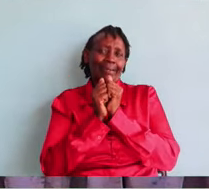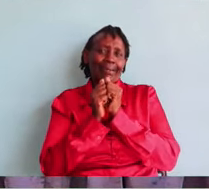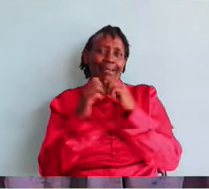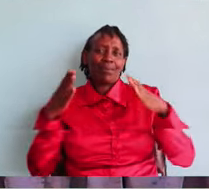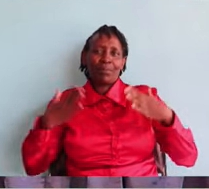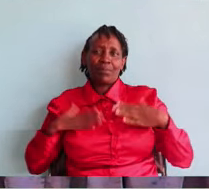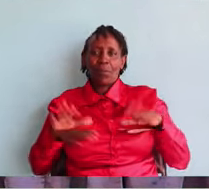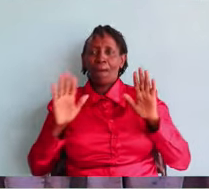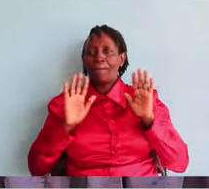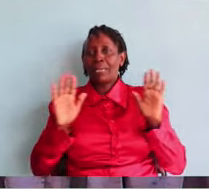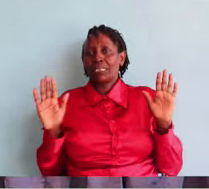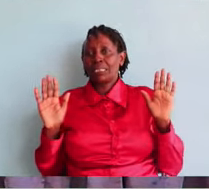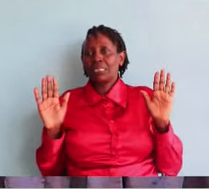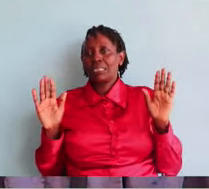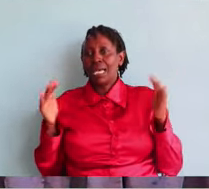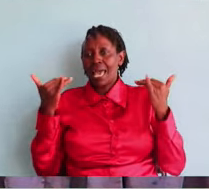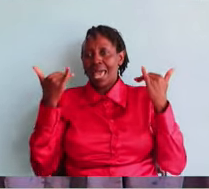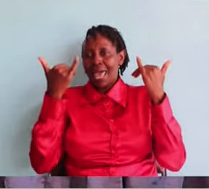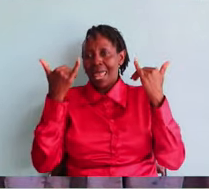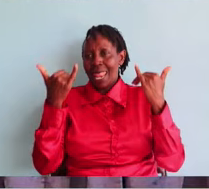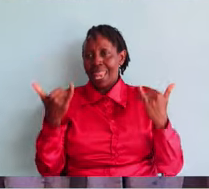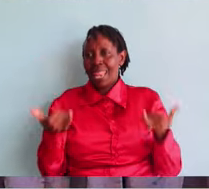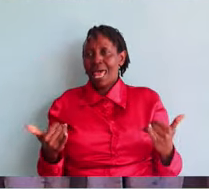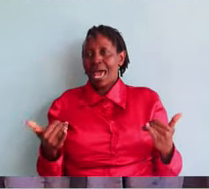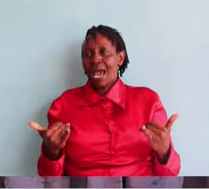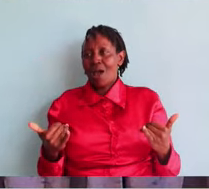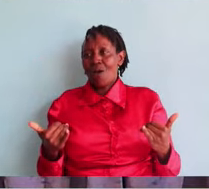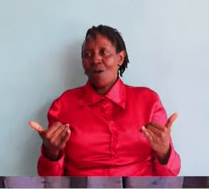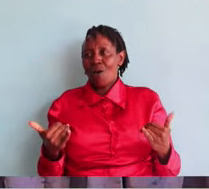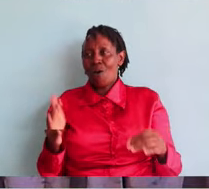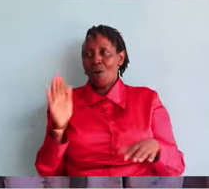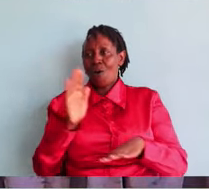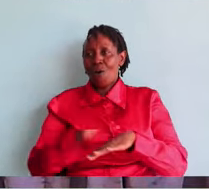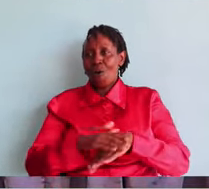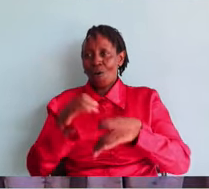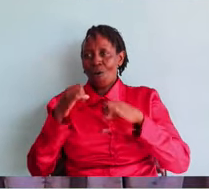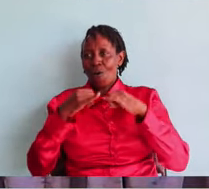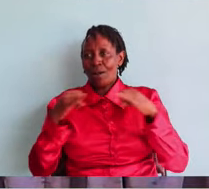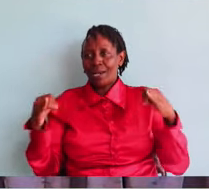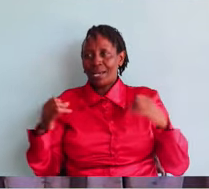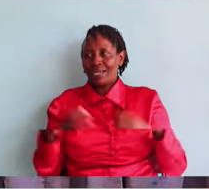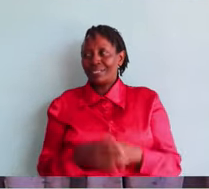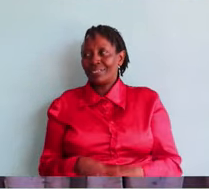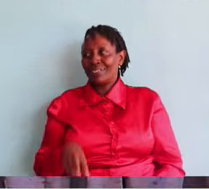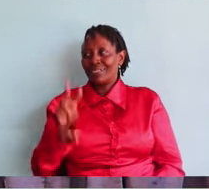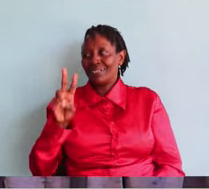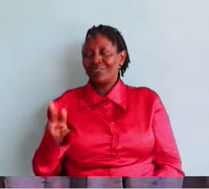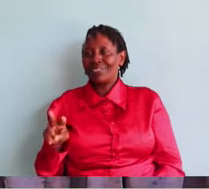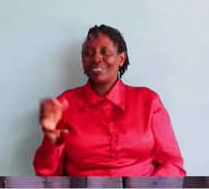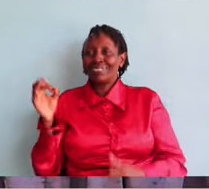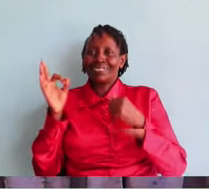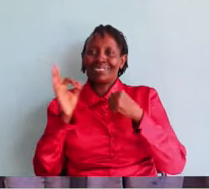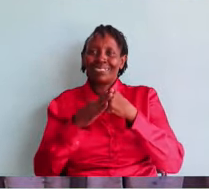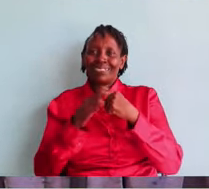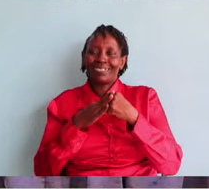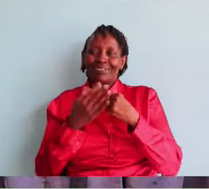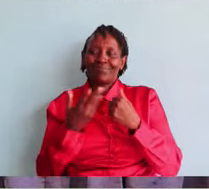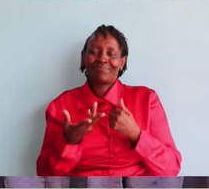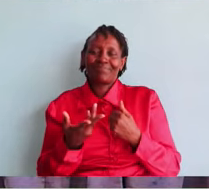Now we meet virtually. I think the number virtually has gone up now to about, is it 28? Yeah, about